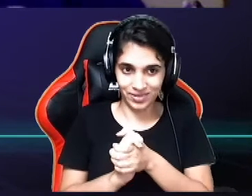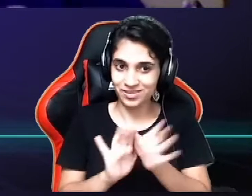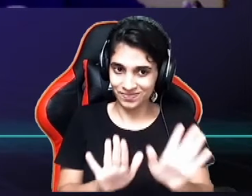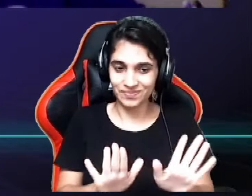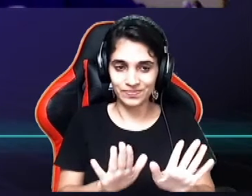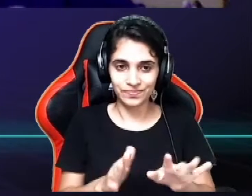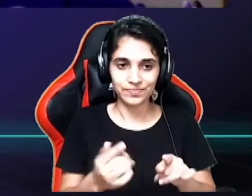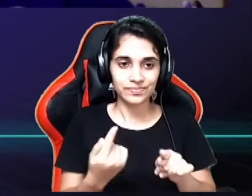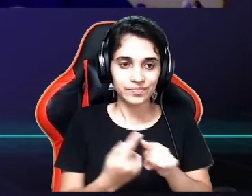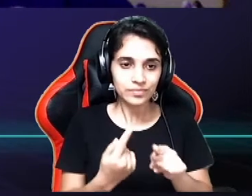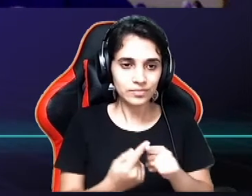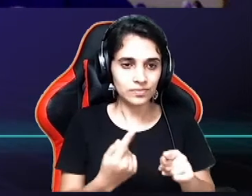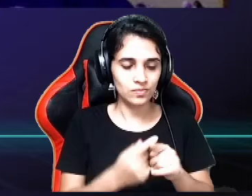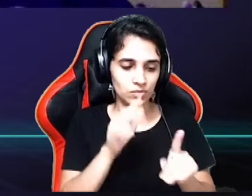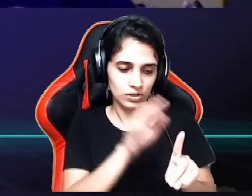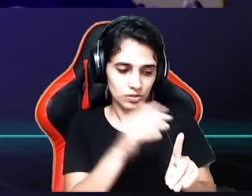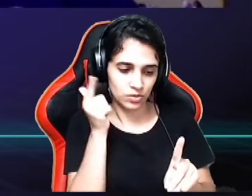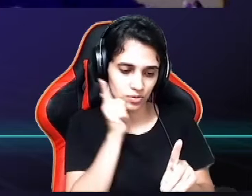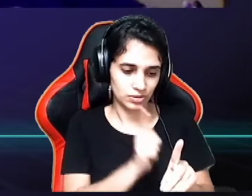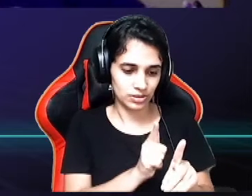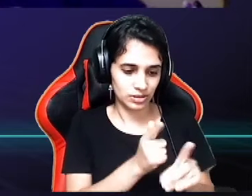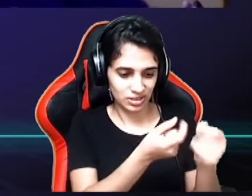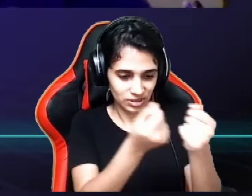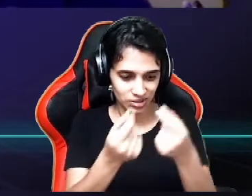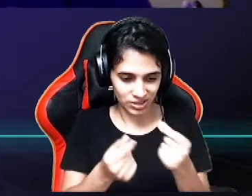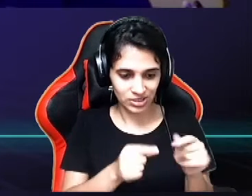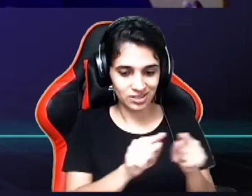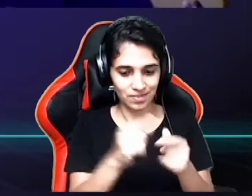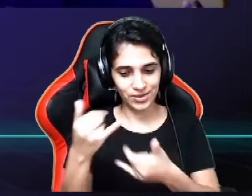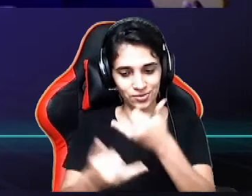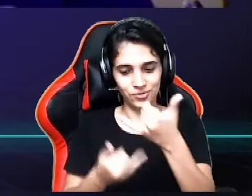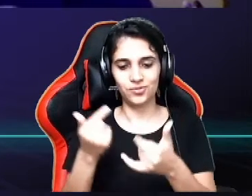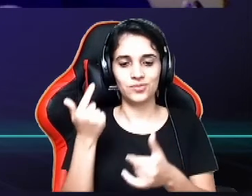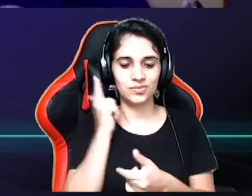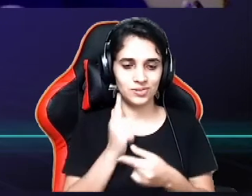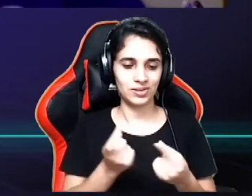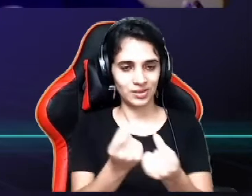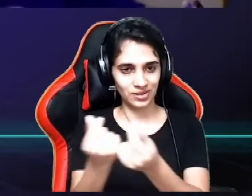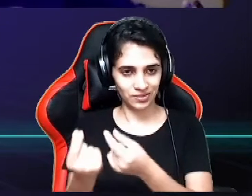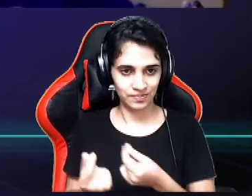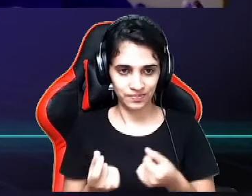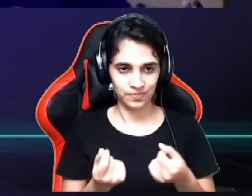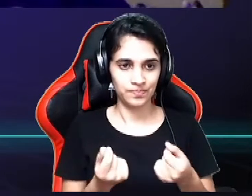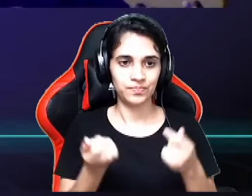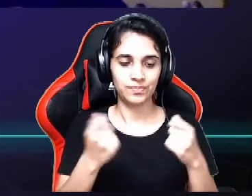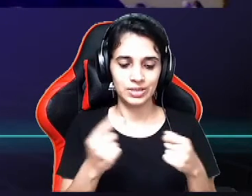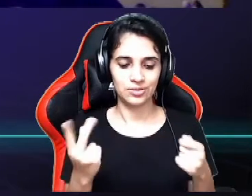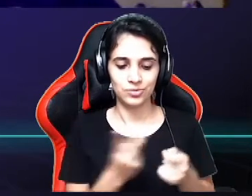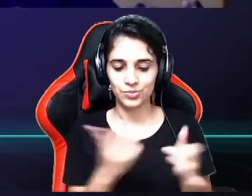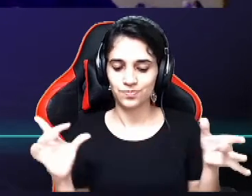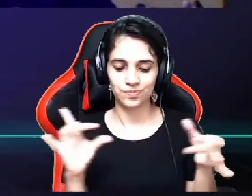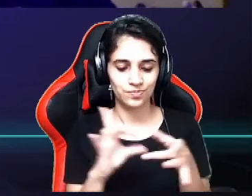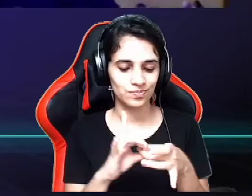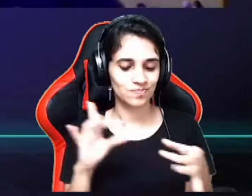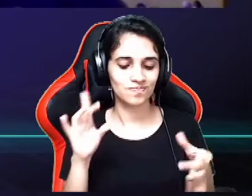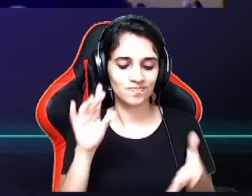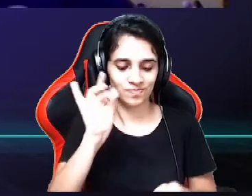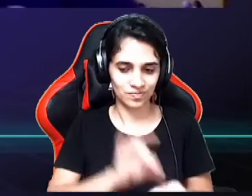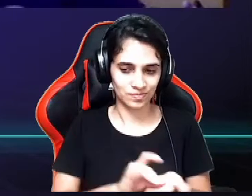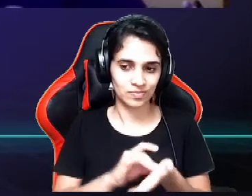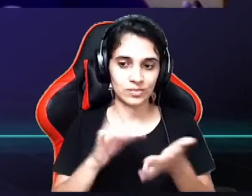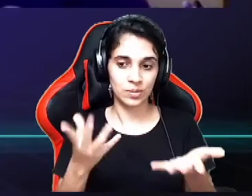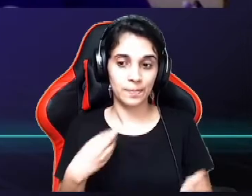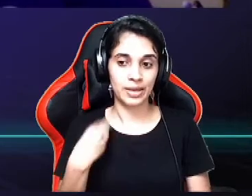like marriage. This is my relationship to influencers. If they're winning, the game's going to win. If it's not a win win